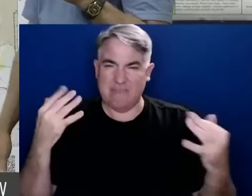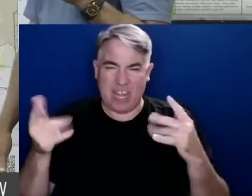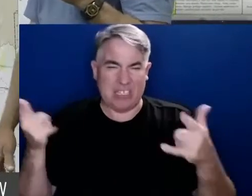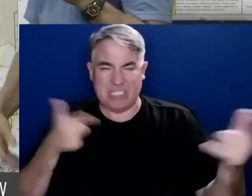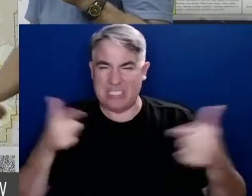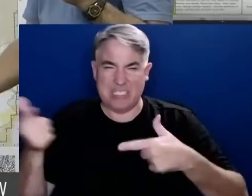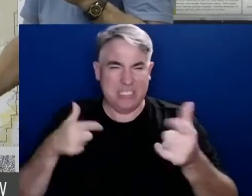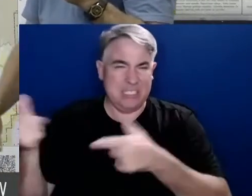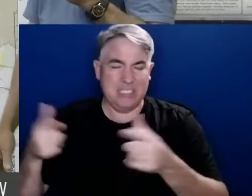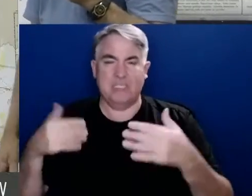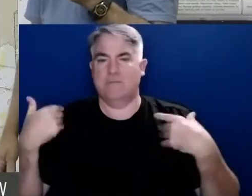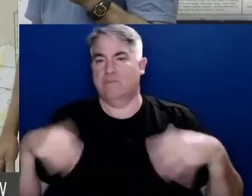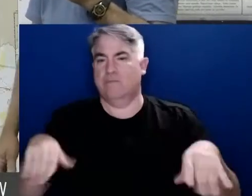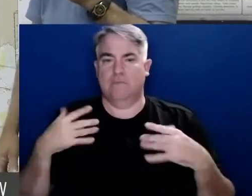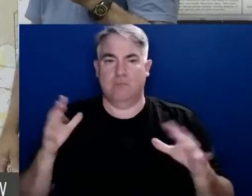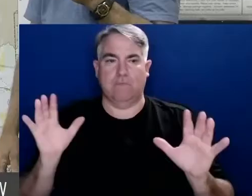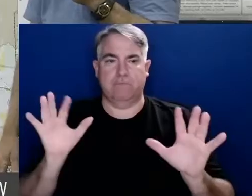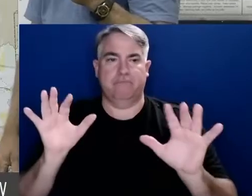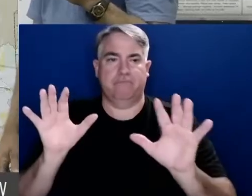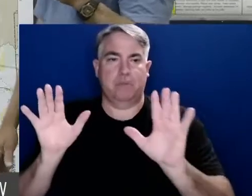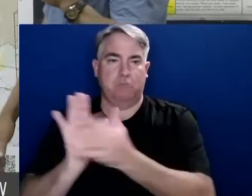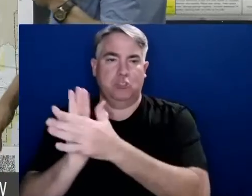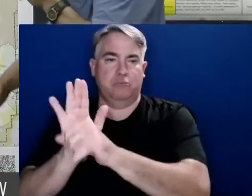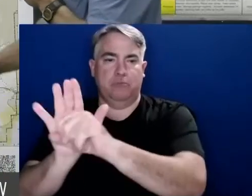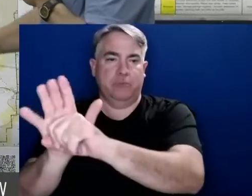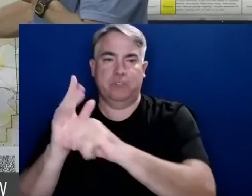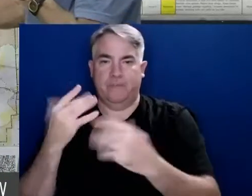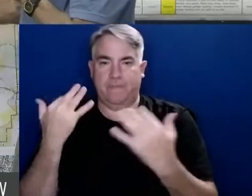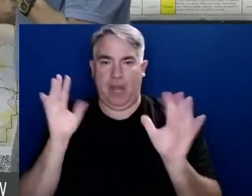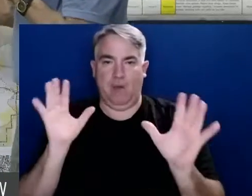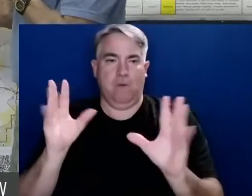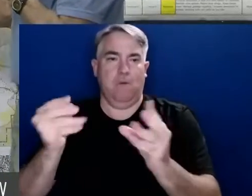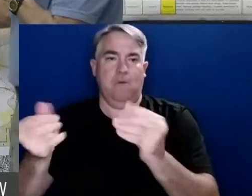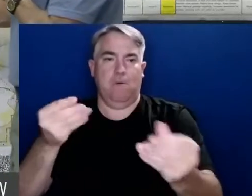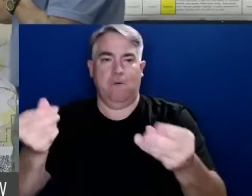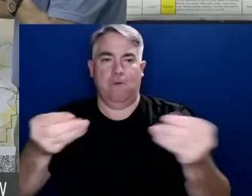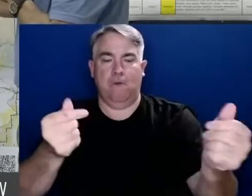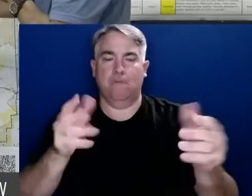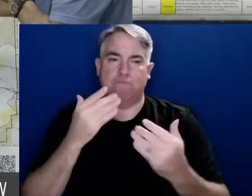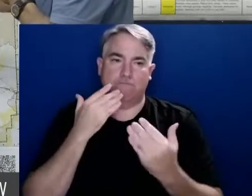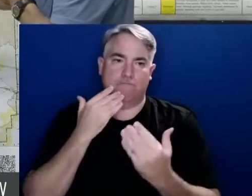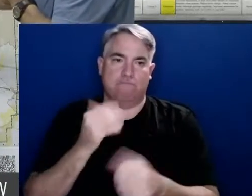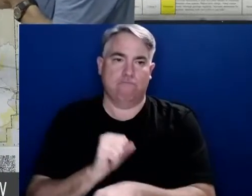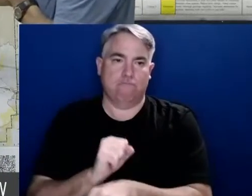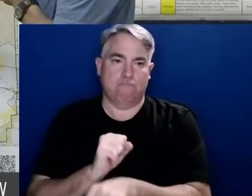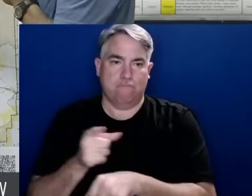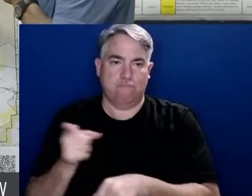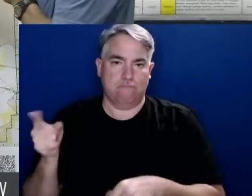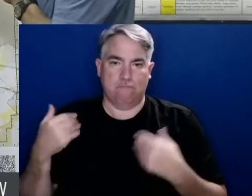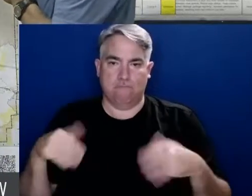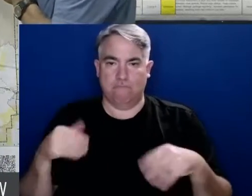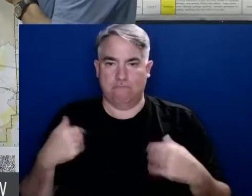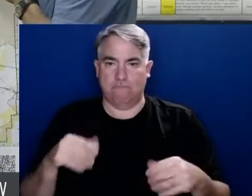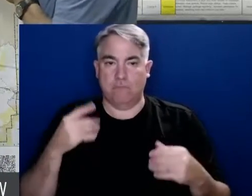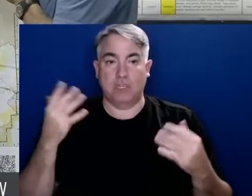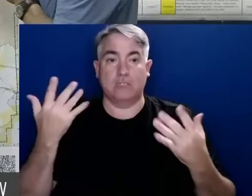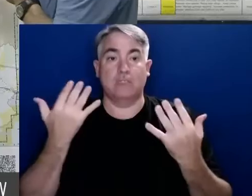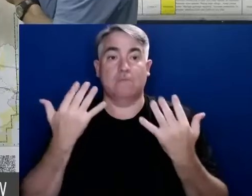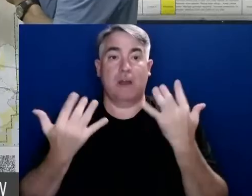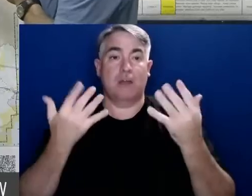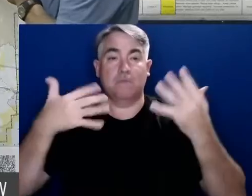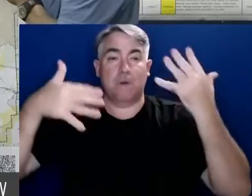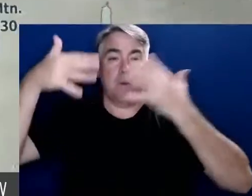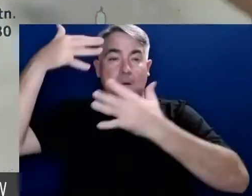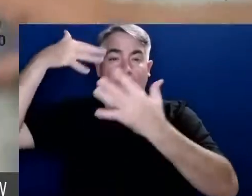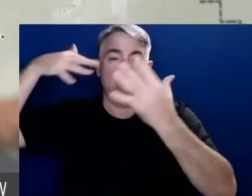those breezes help things burn out also and make the smoke dissipate a lot quicker. Into the